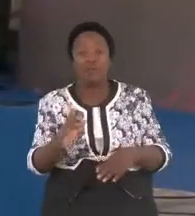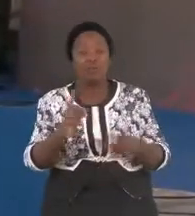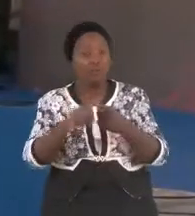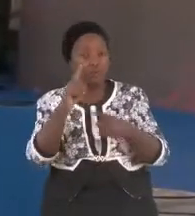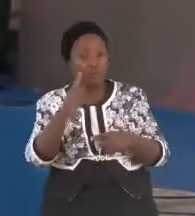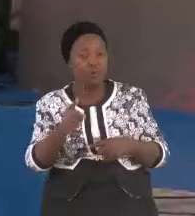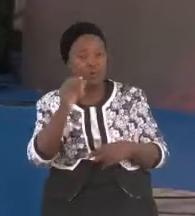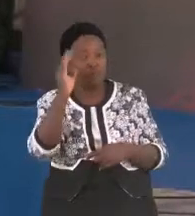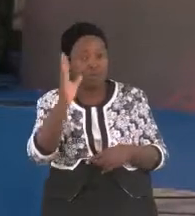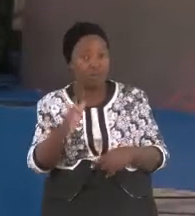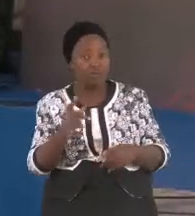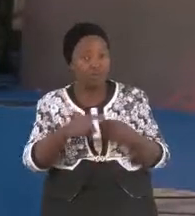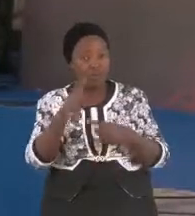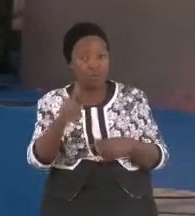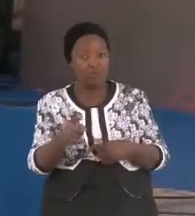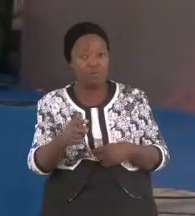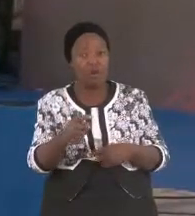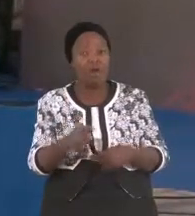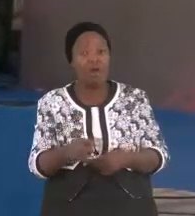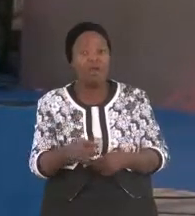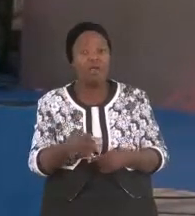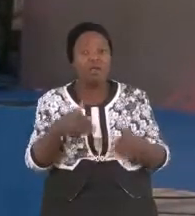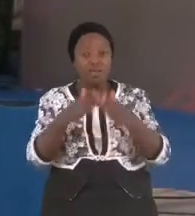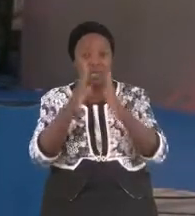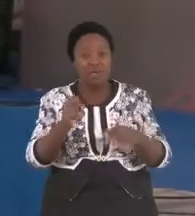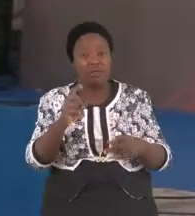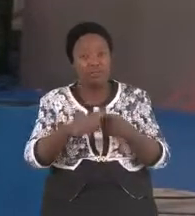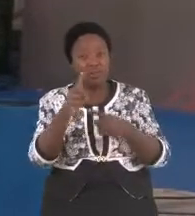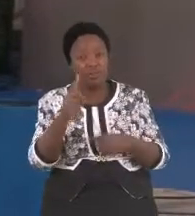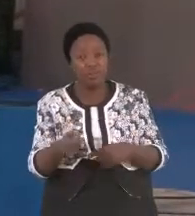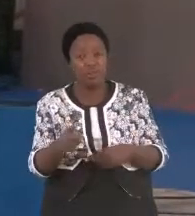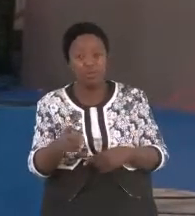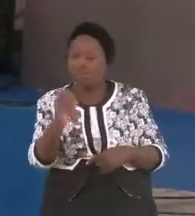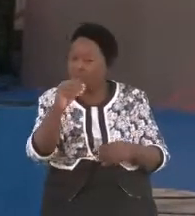to you, pastors to you, leaders to you, so that